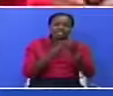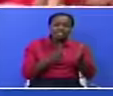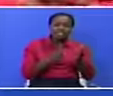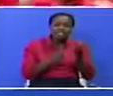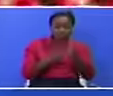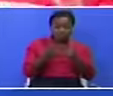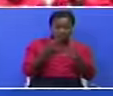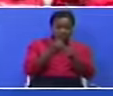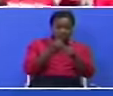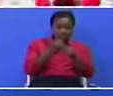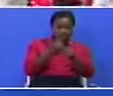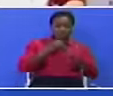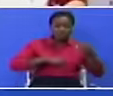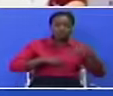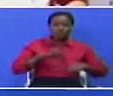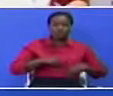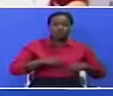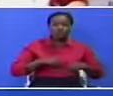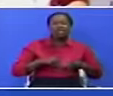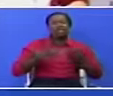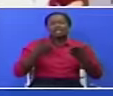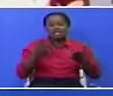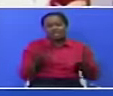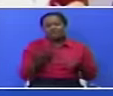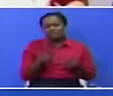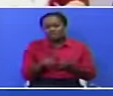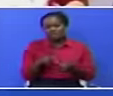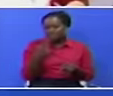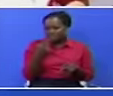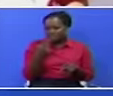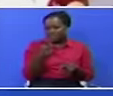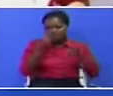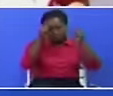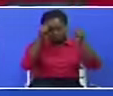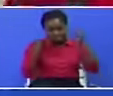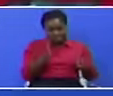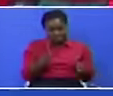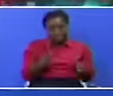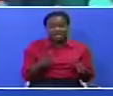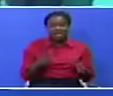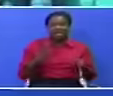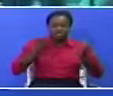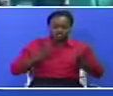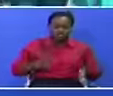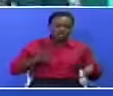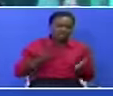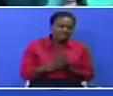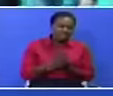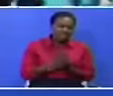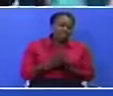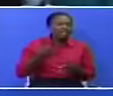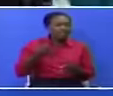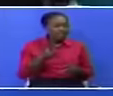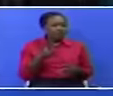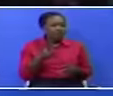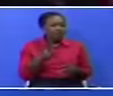deal with corruption. Some critics, of course, have said that these protesters, these human rights organizations are backing up the wrong tree. They're saying